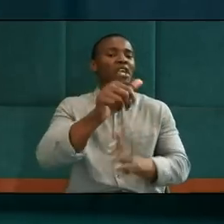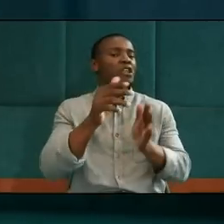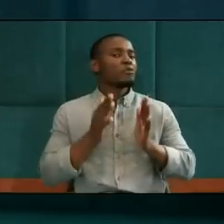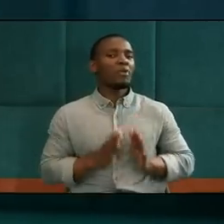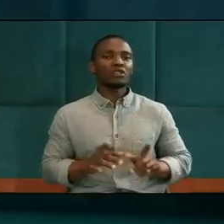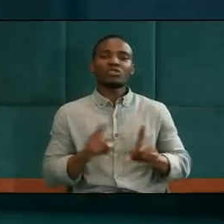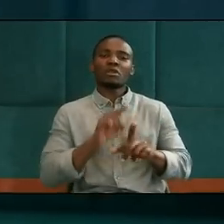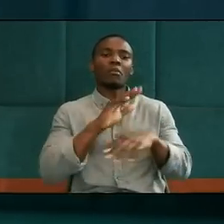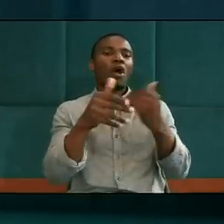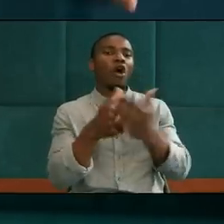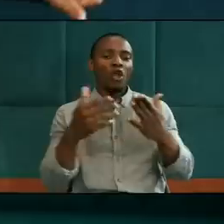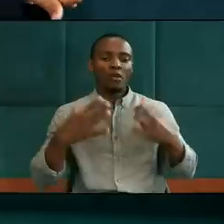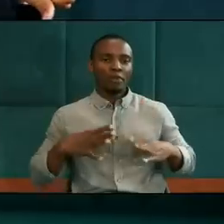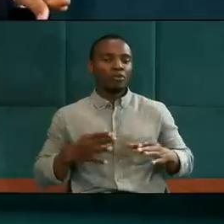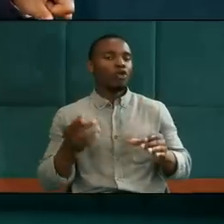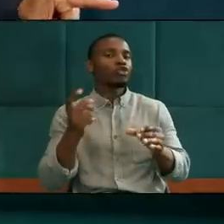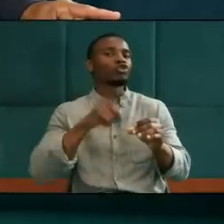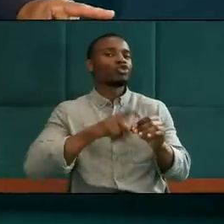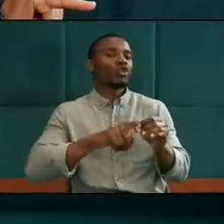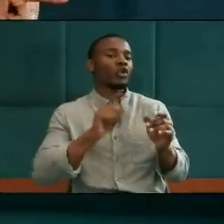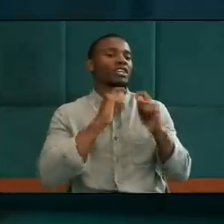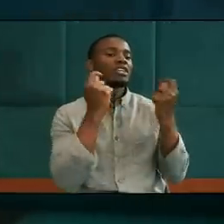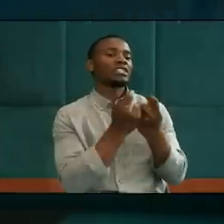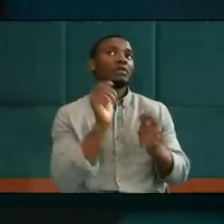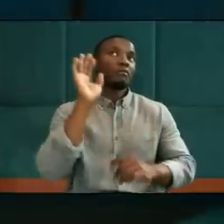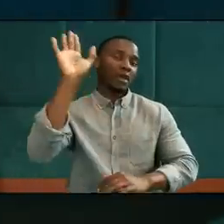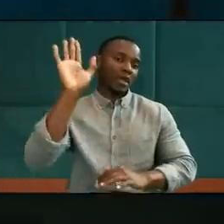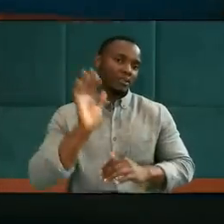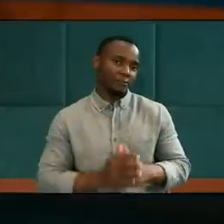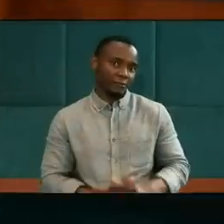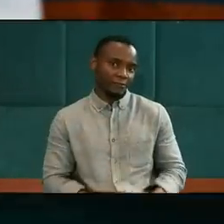and everybody on his team.